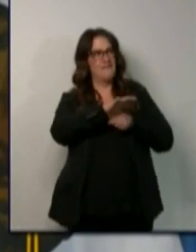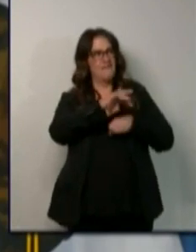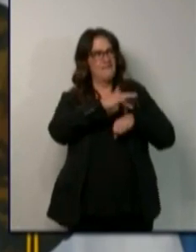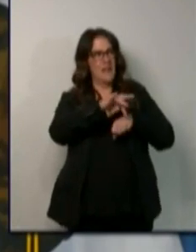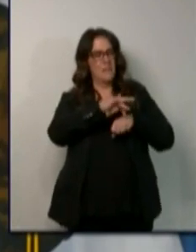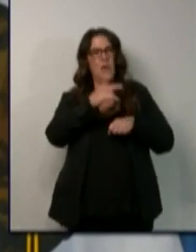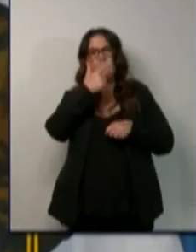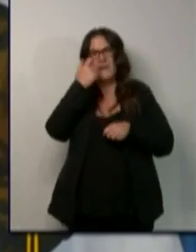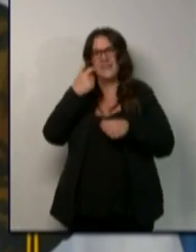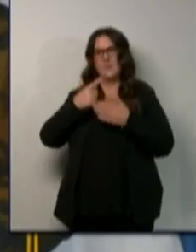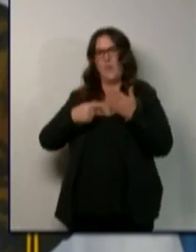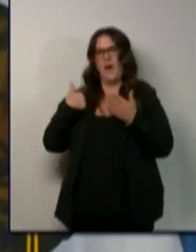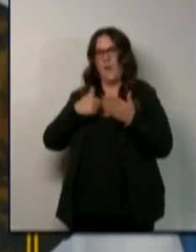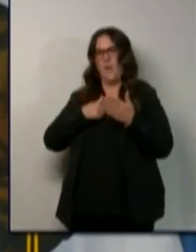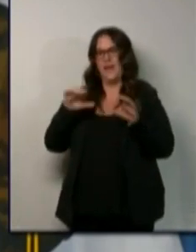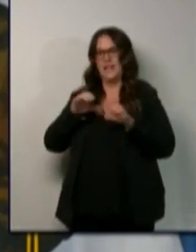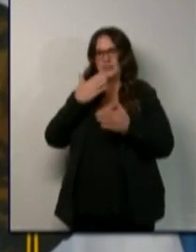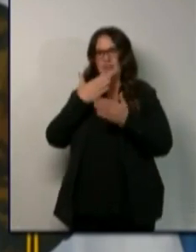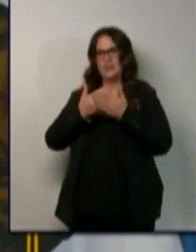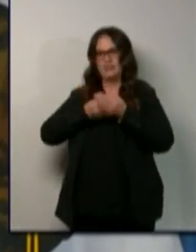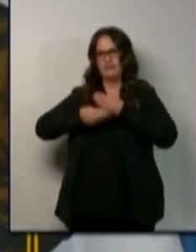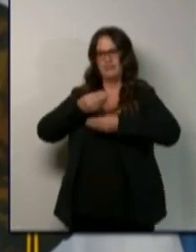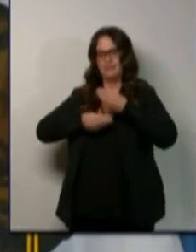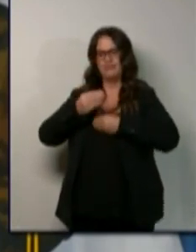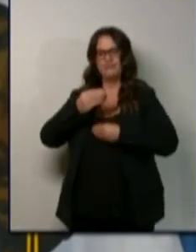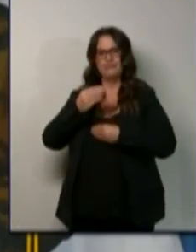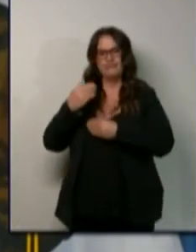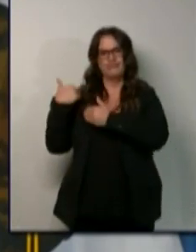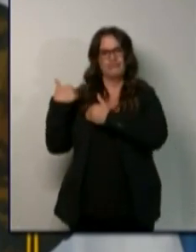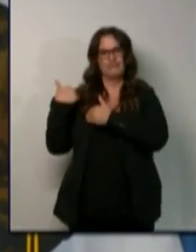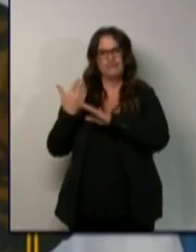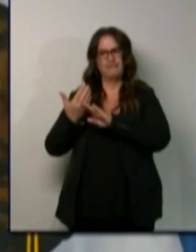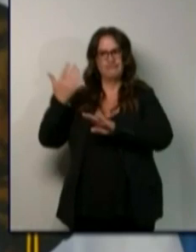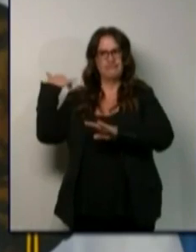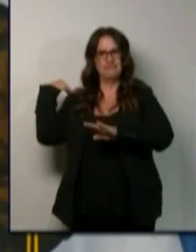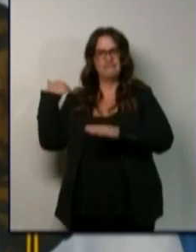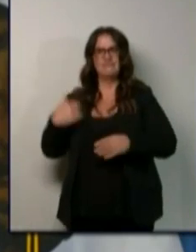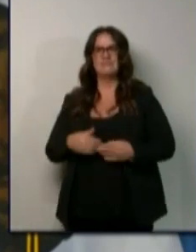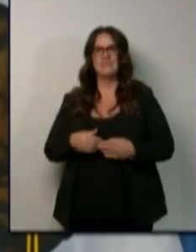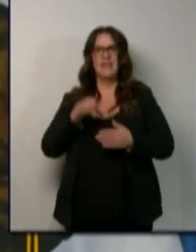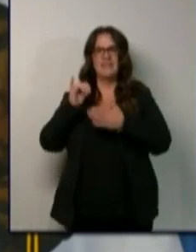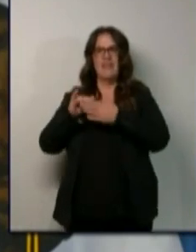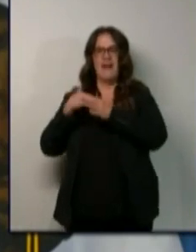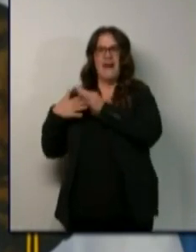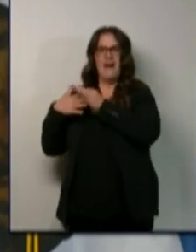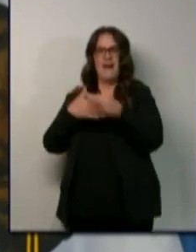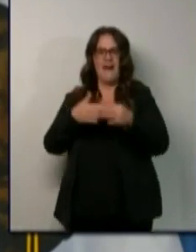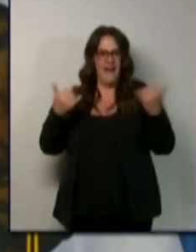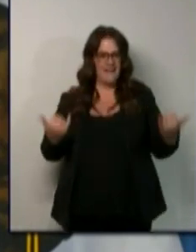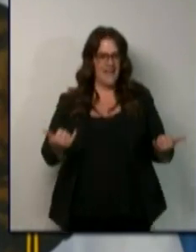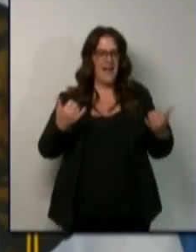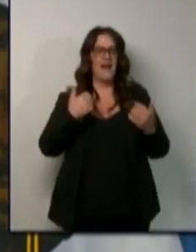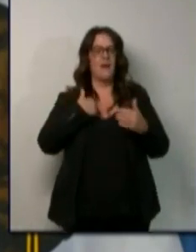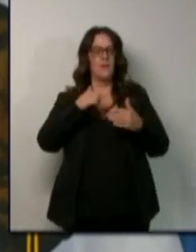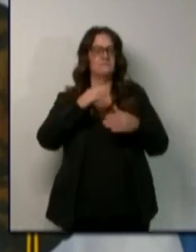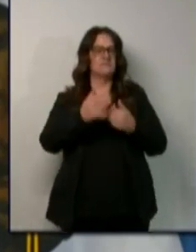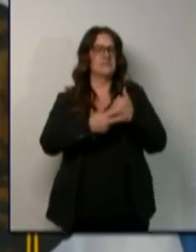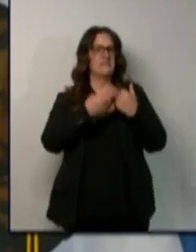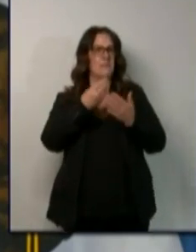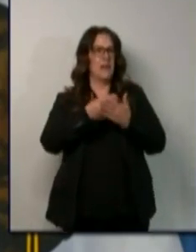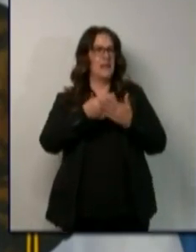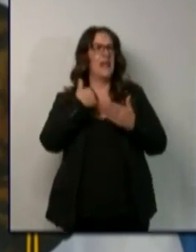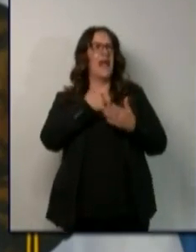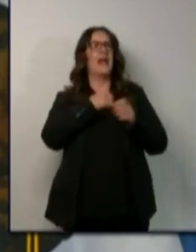us with two areas that more traditionally are defined in terms of balancing budgets. And that is, how do you find